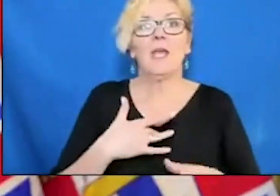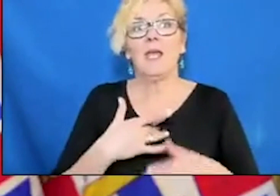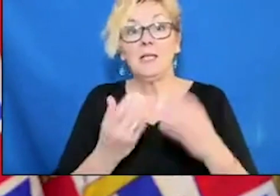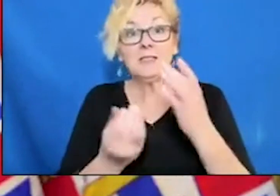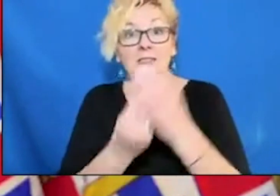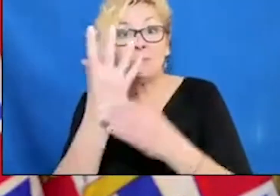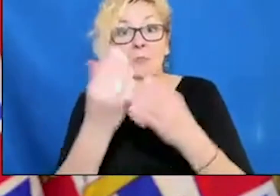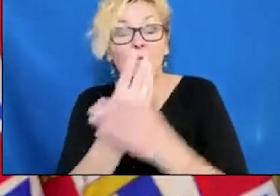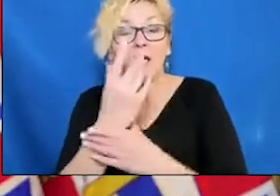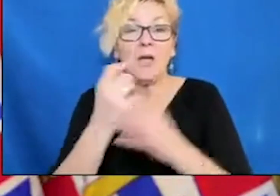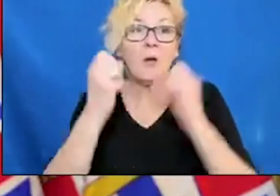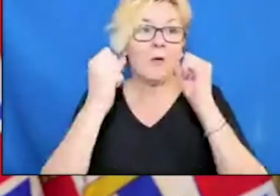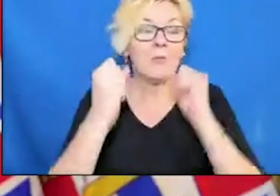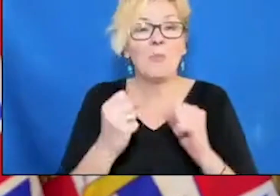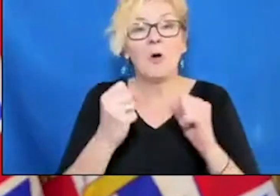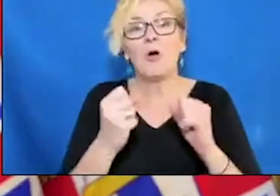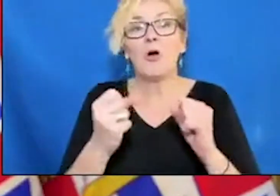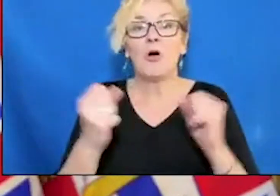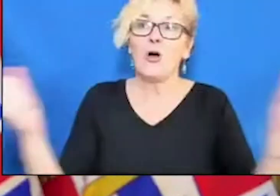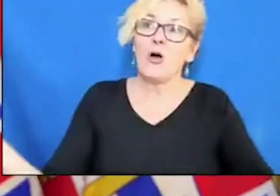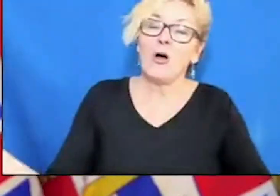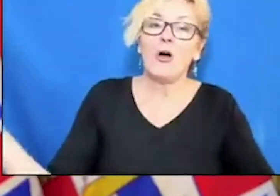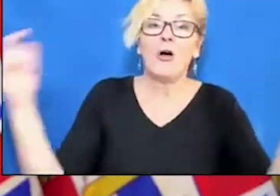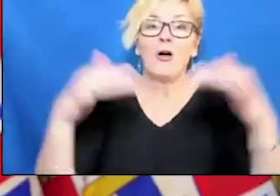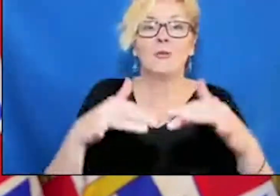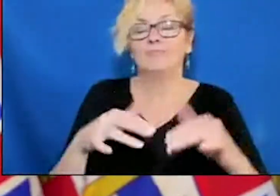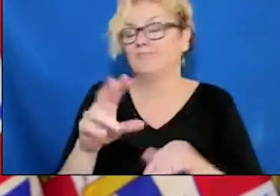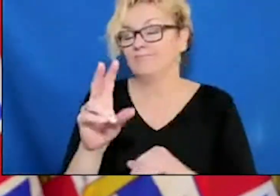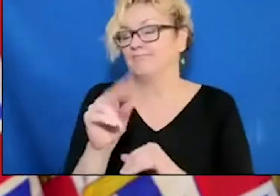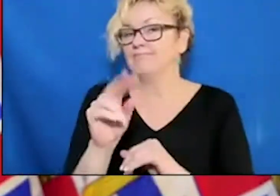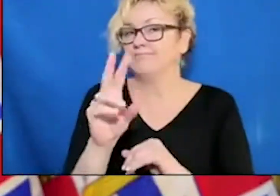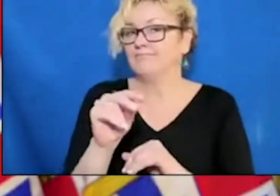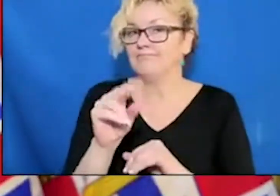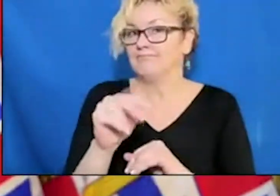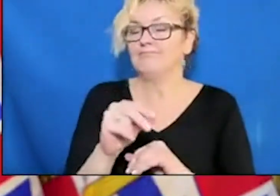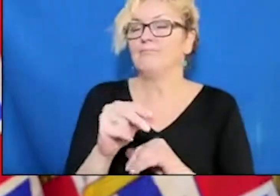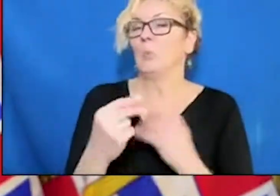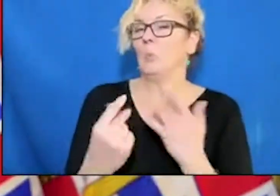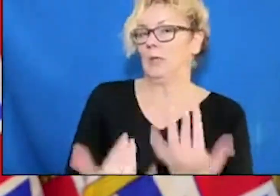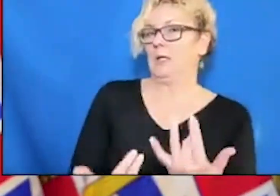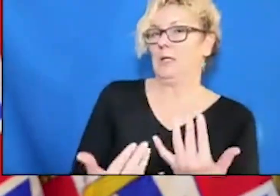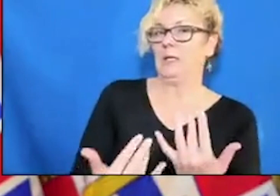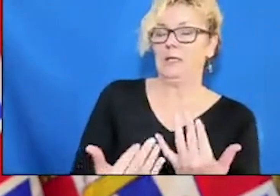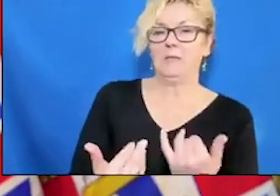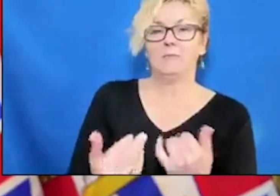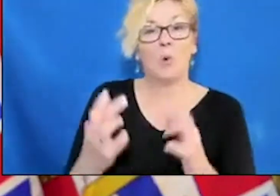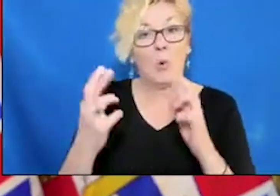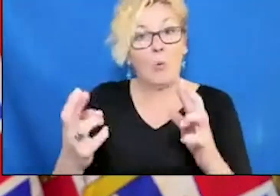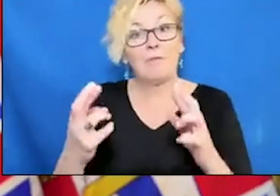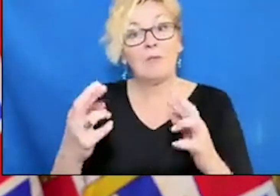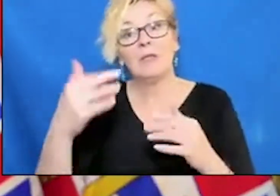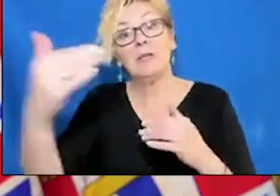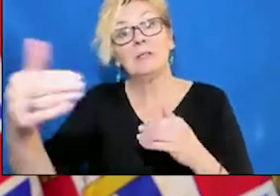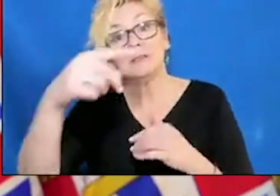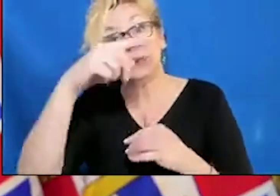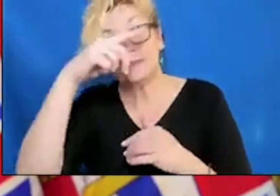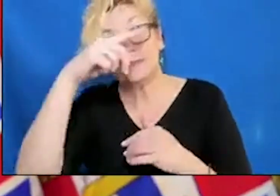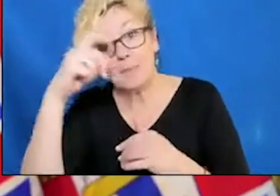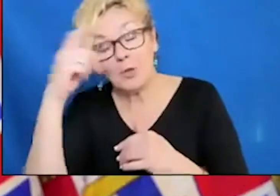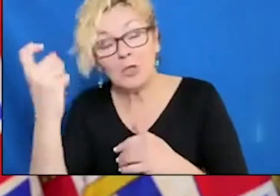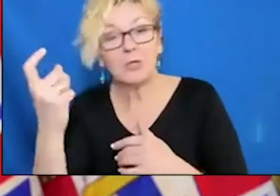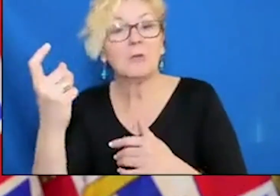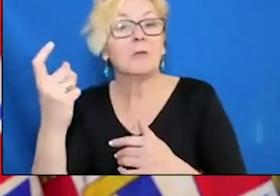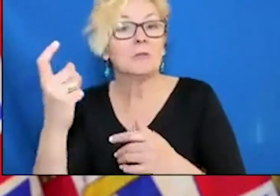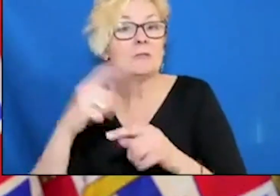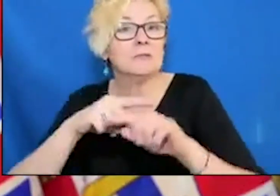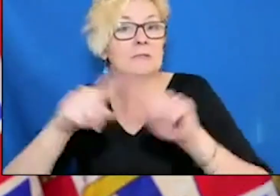of the really challenging place that we are right now. So yes, we are seeing things increasing, whether